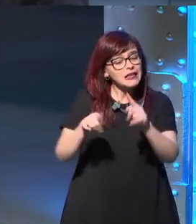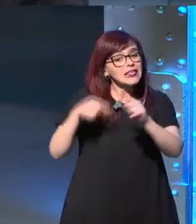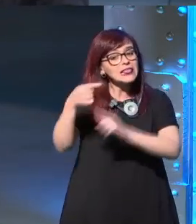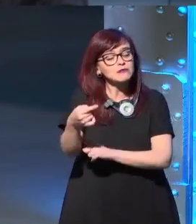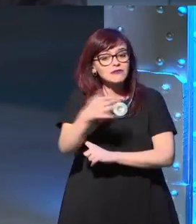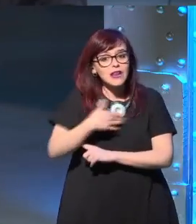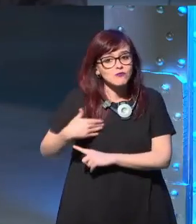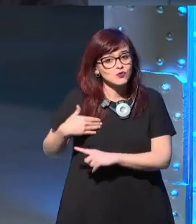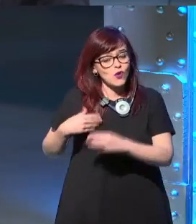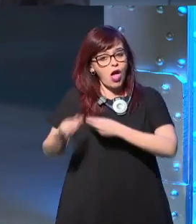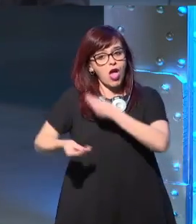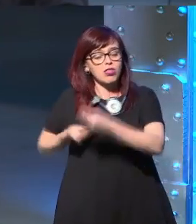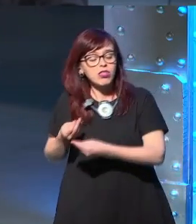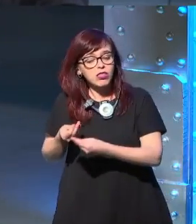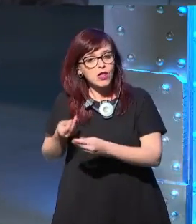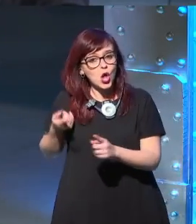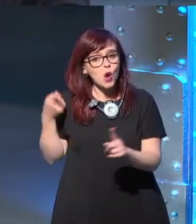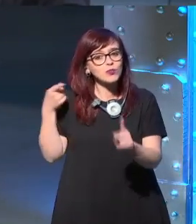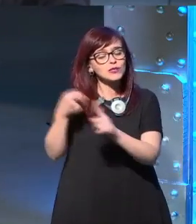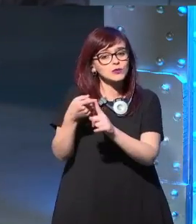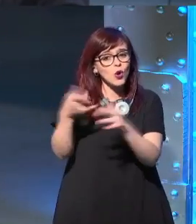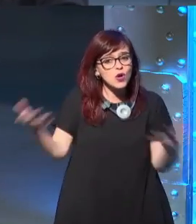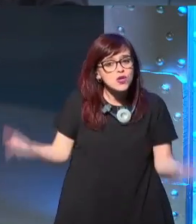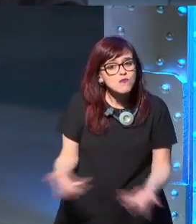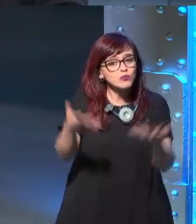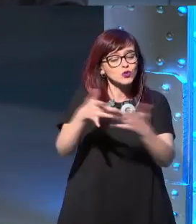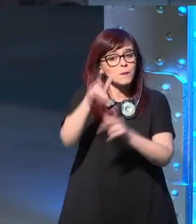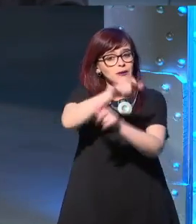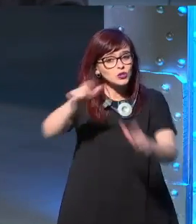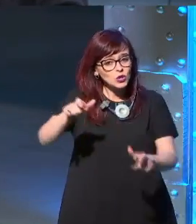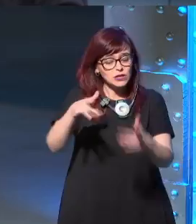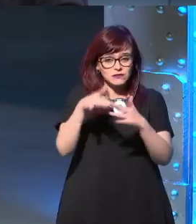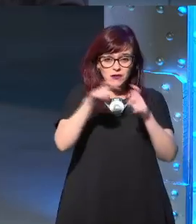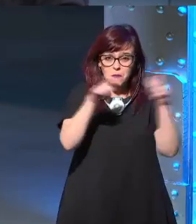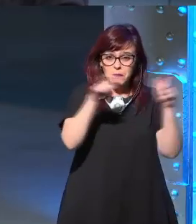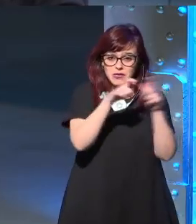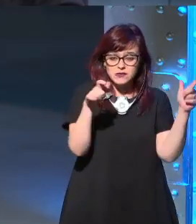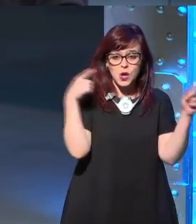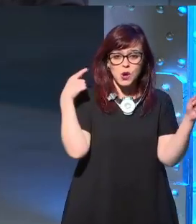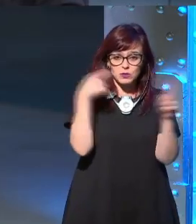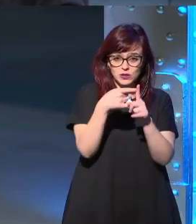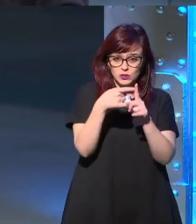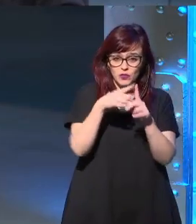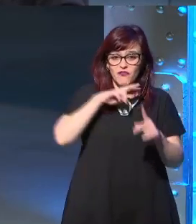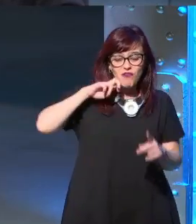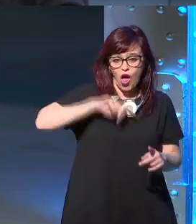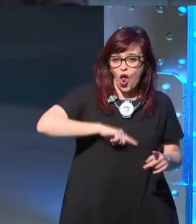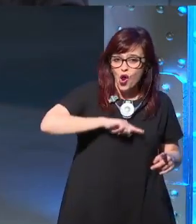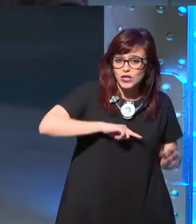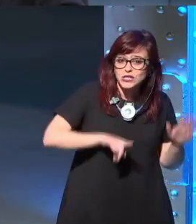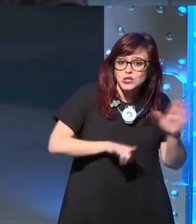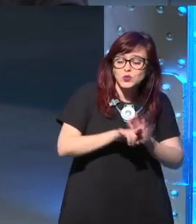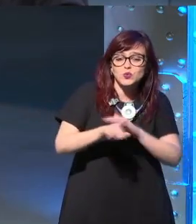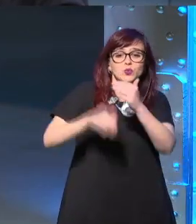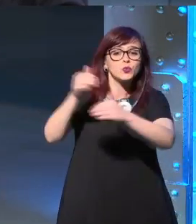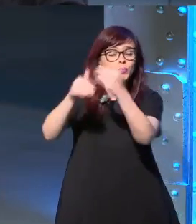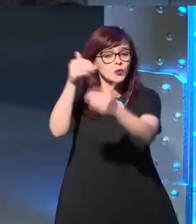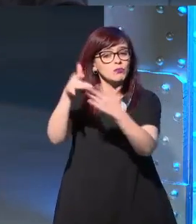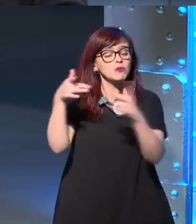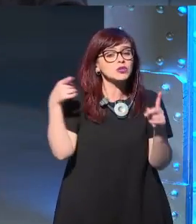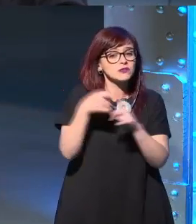push corporations and people to follow those values. We don't necessarily have to make them into laws, but